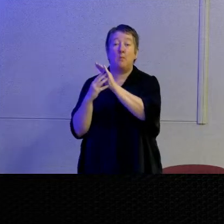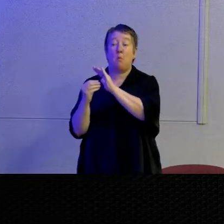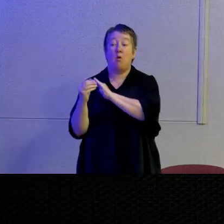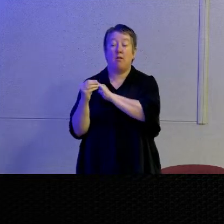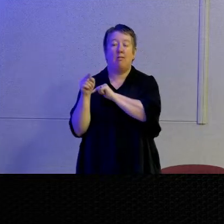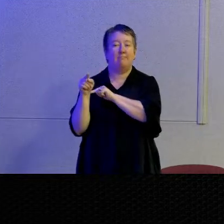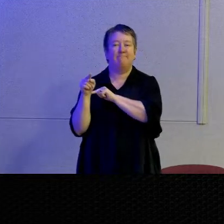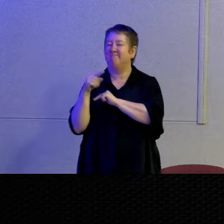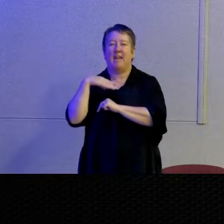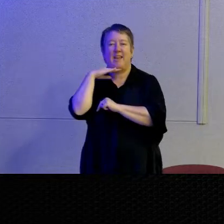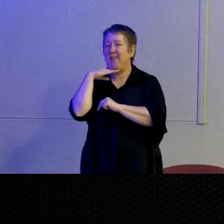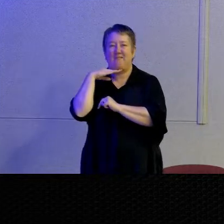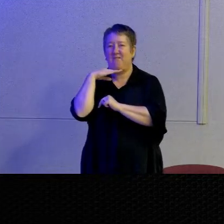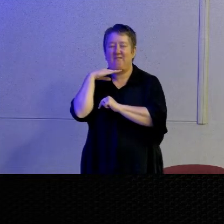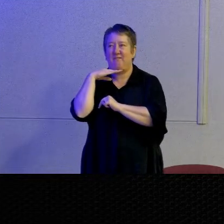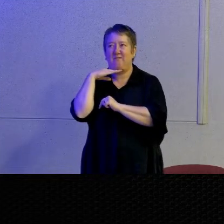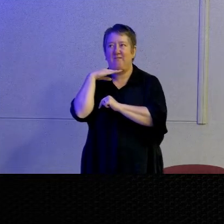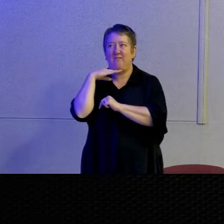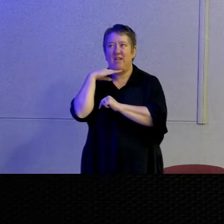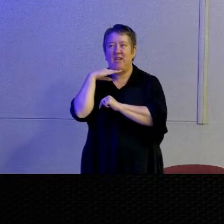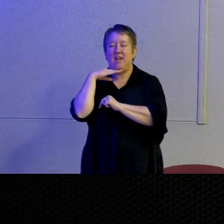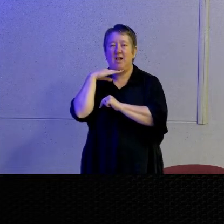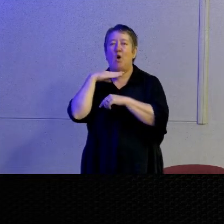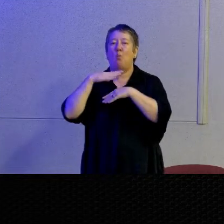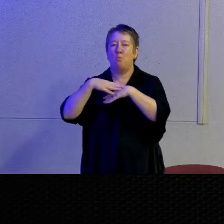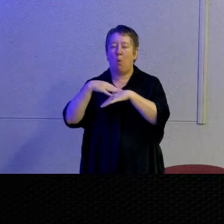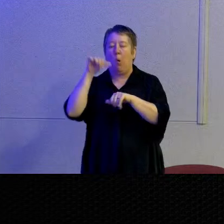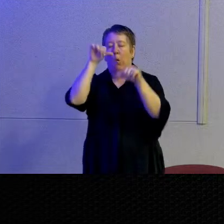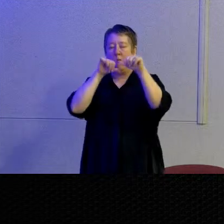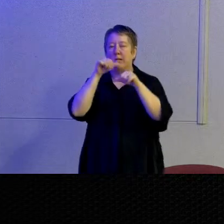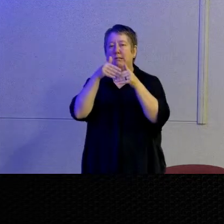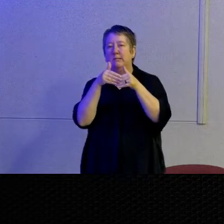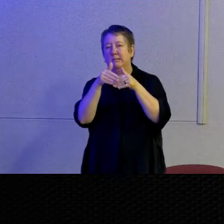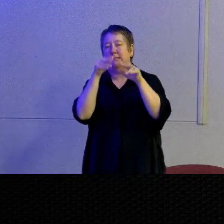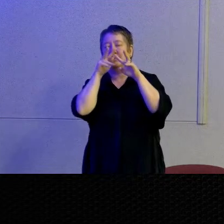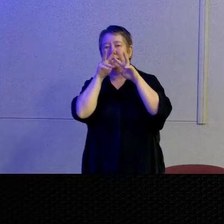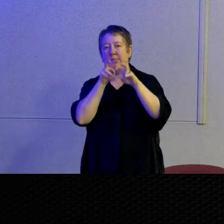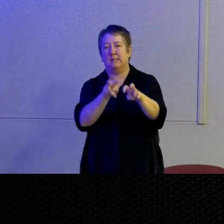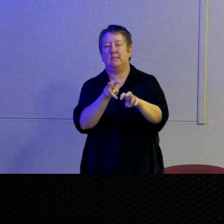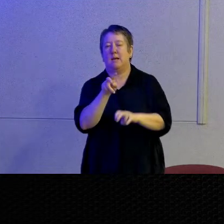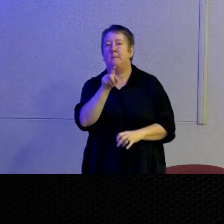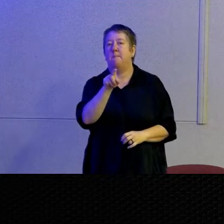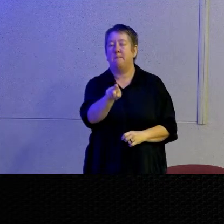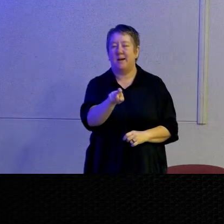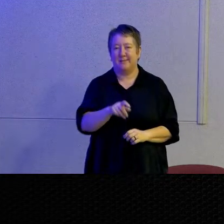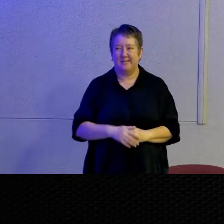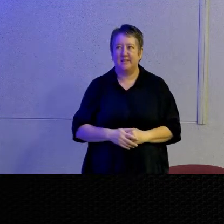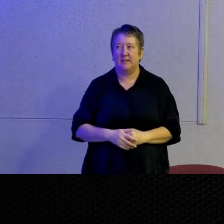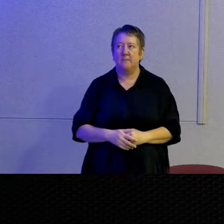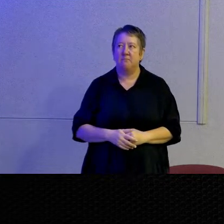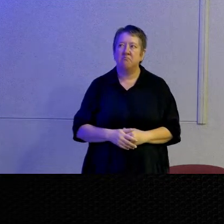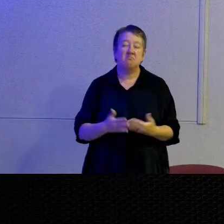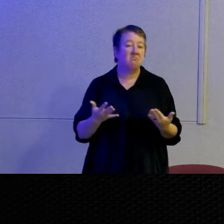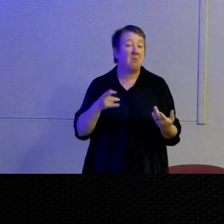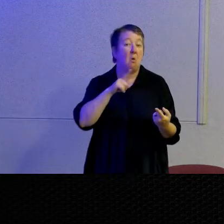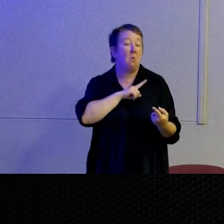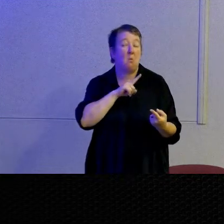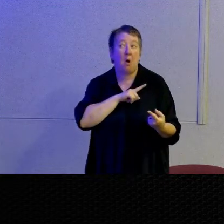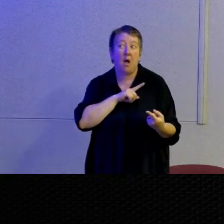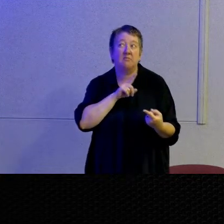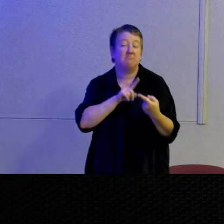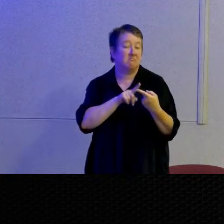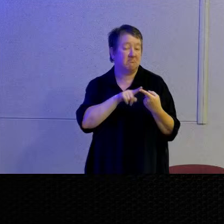enough. There must be physics beyond the standard model. And I'll give you a few reasons for that. I